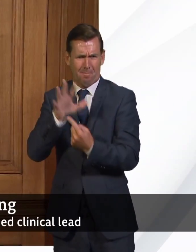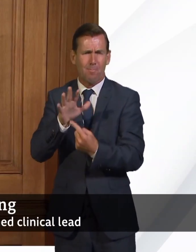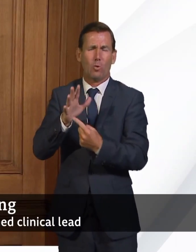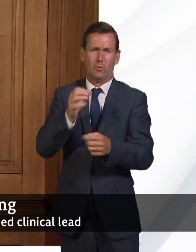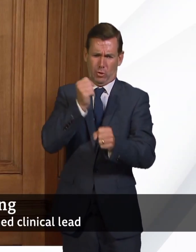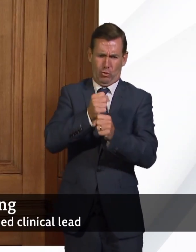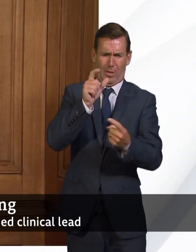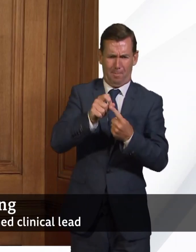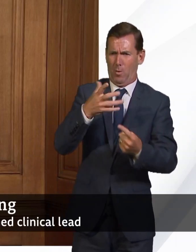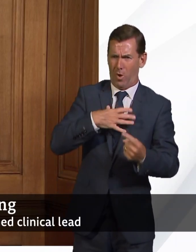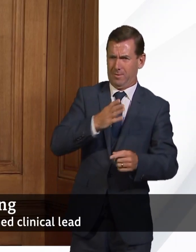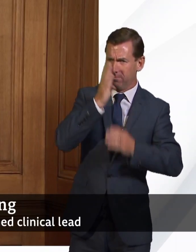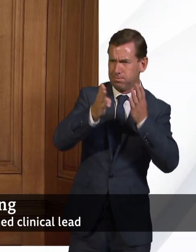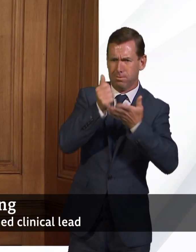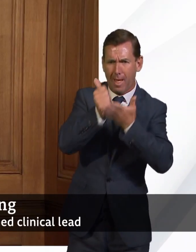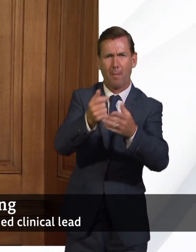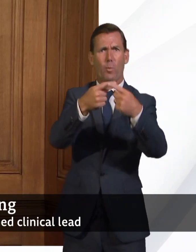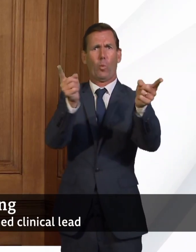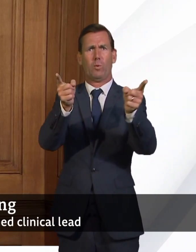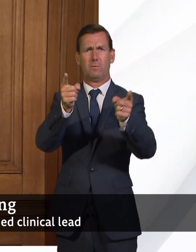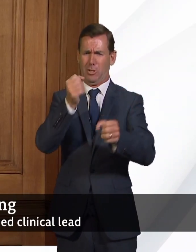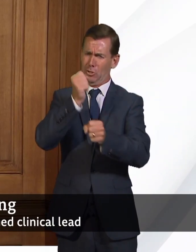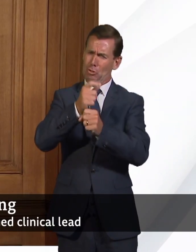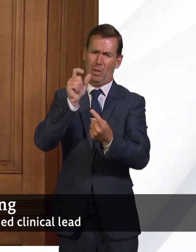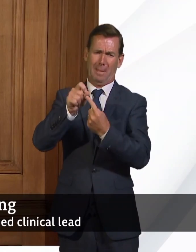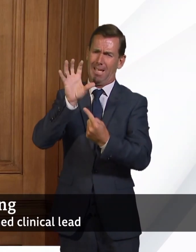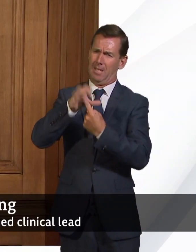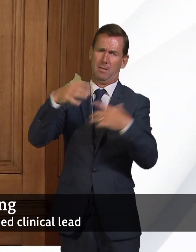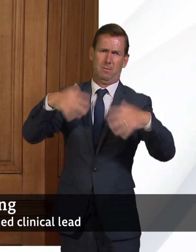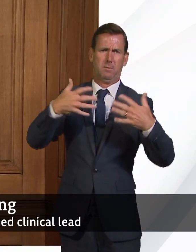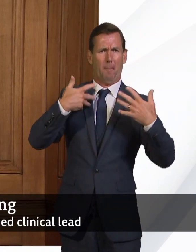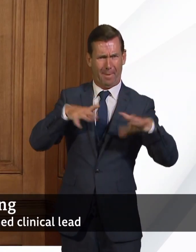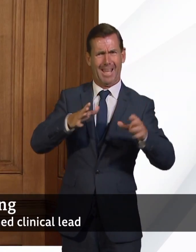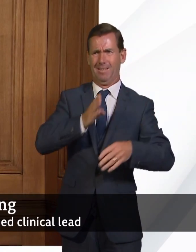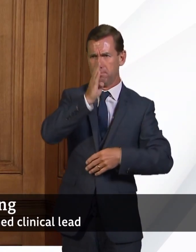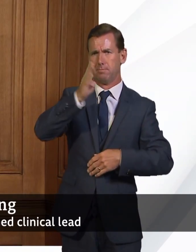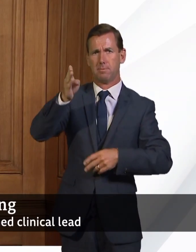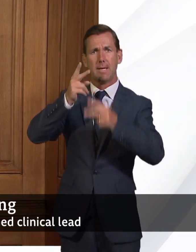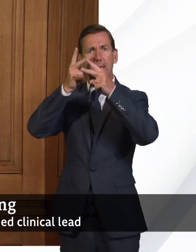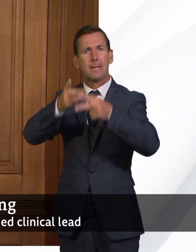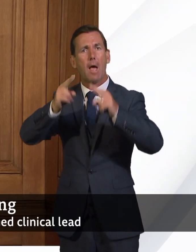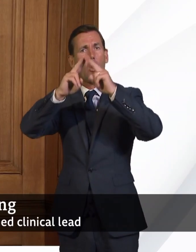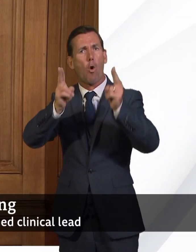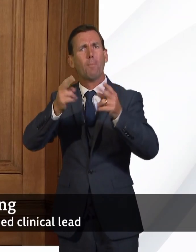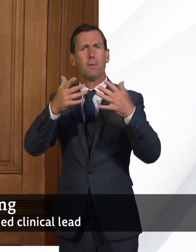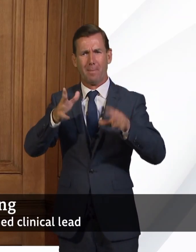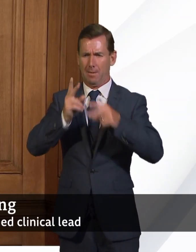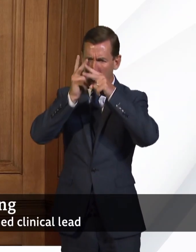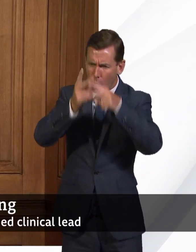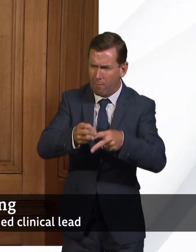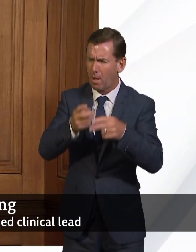the vast majority of practices look after their care homes in a way that you'd want your family member to be looked